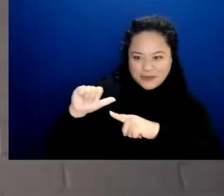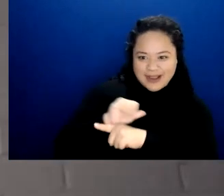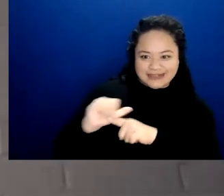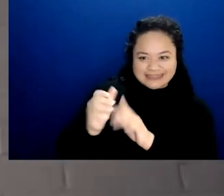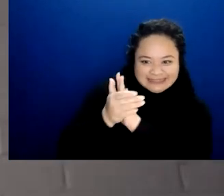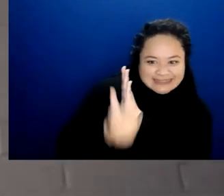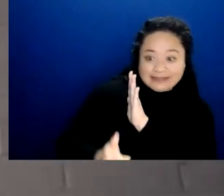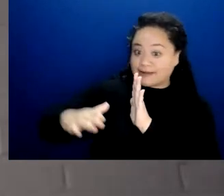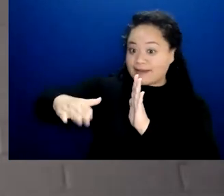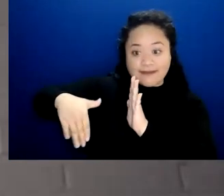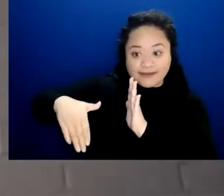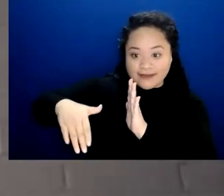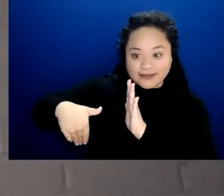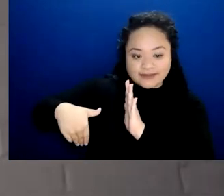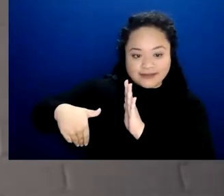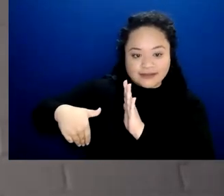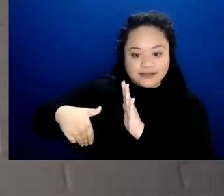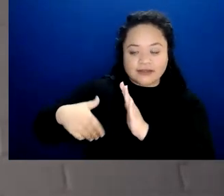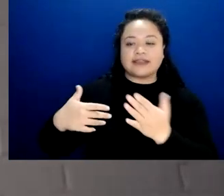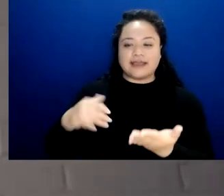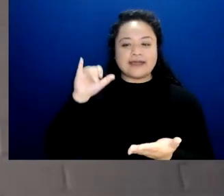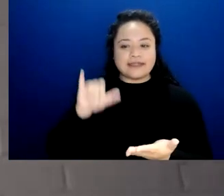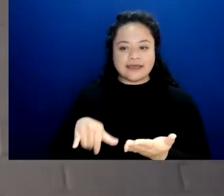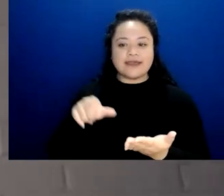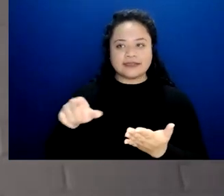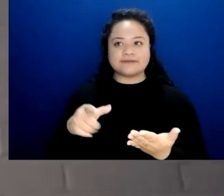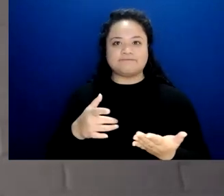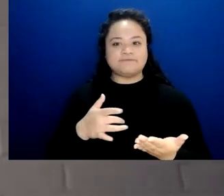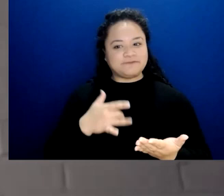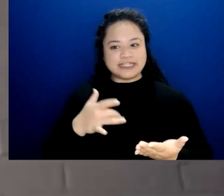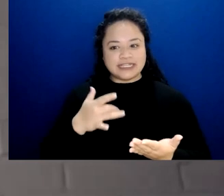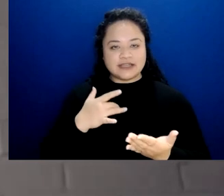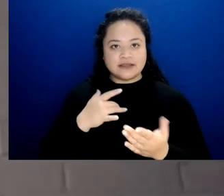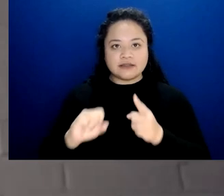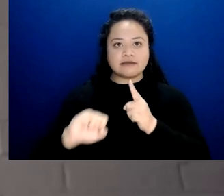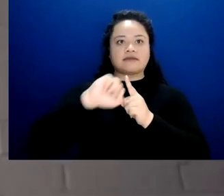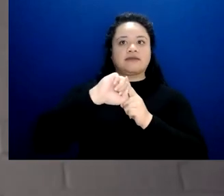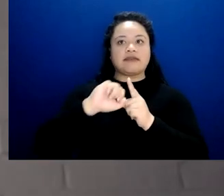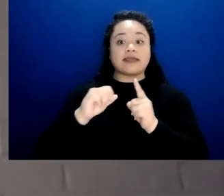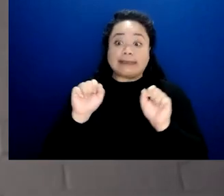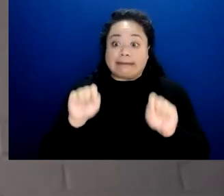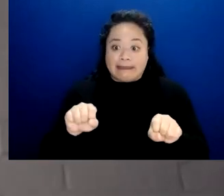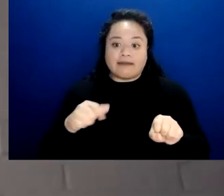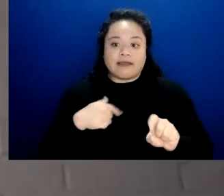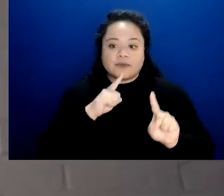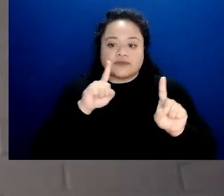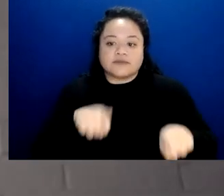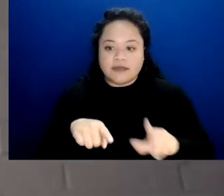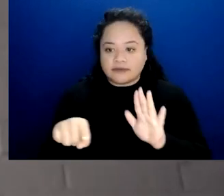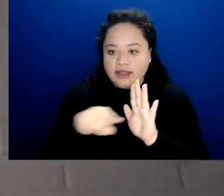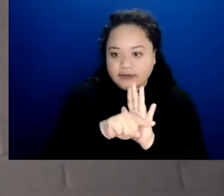skill, that muscle yet, falls into that situation where they are going to respond negatively or respond poorly to a